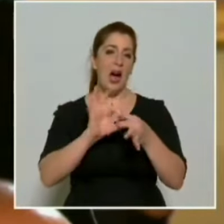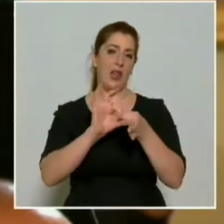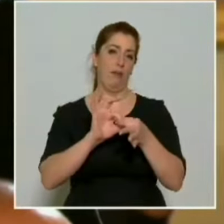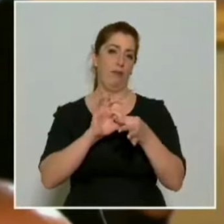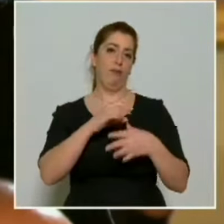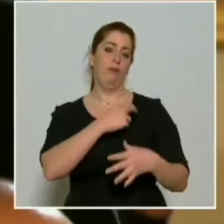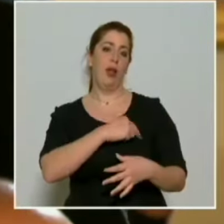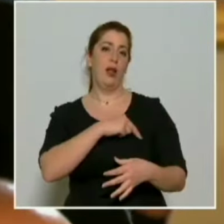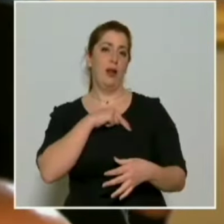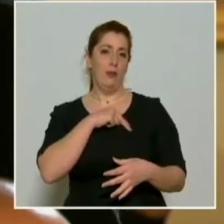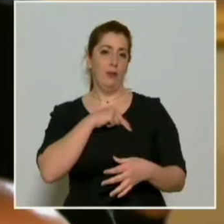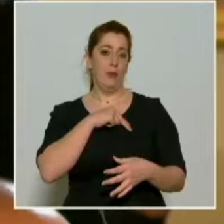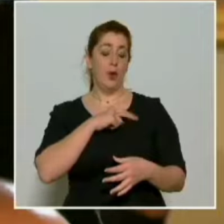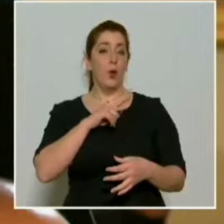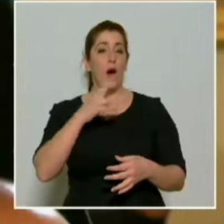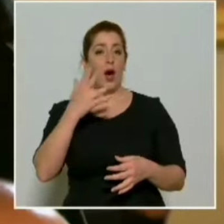maqbula